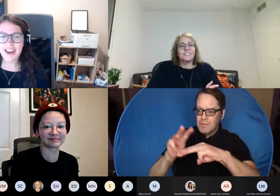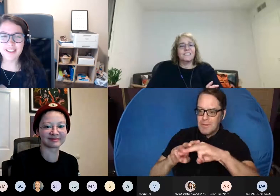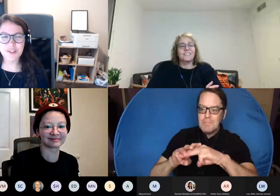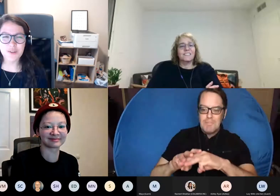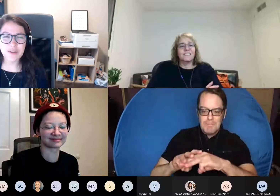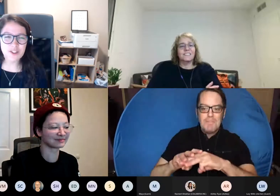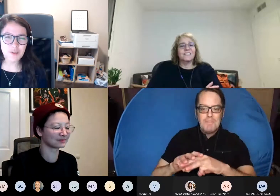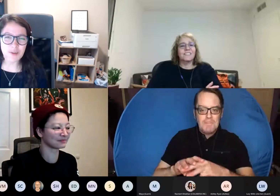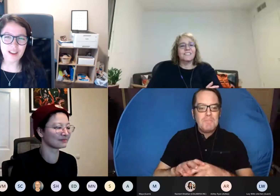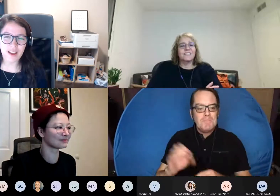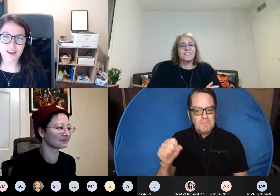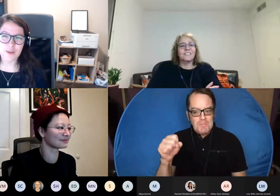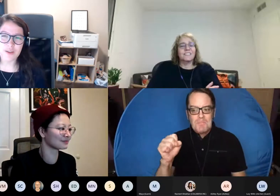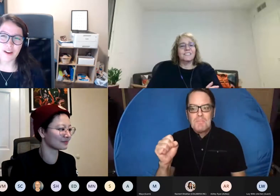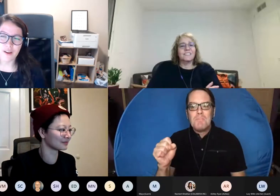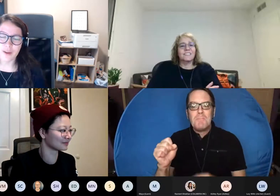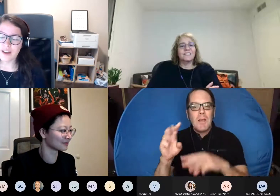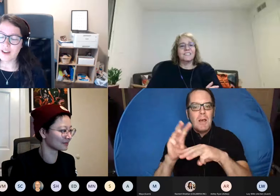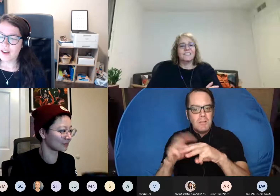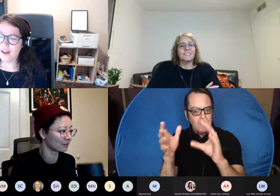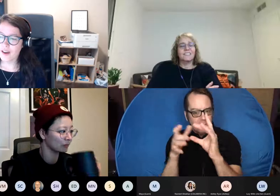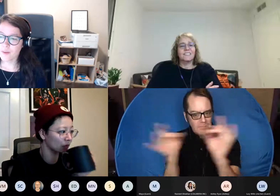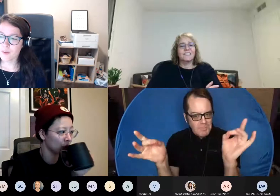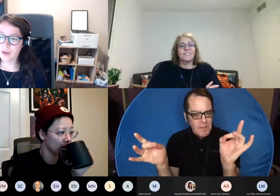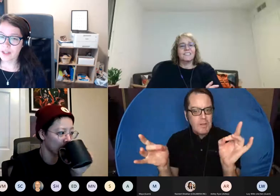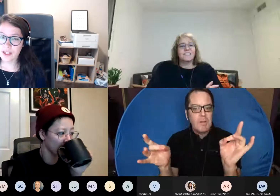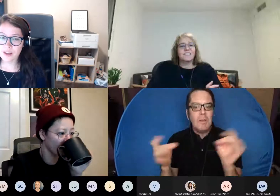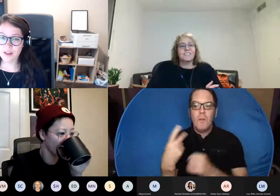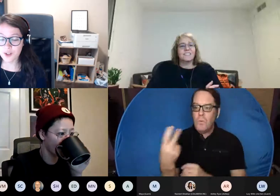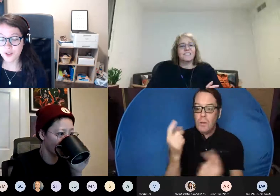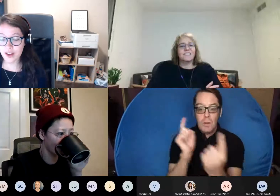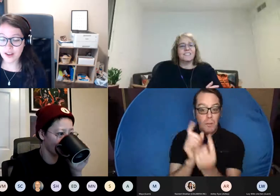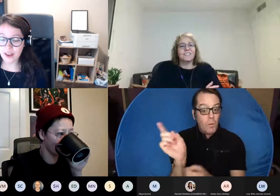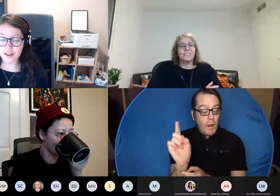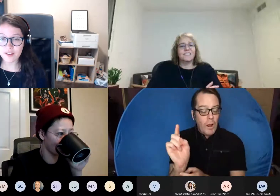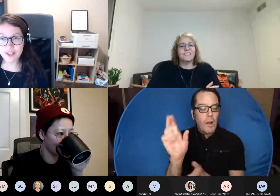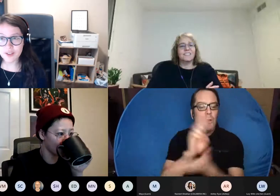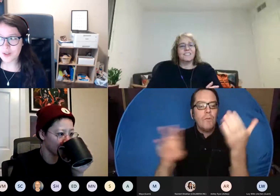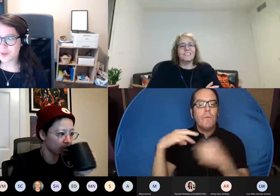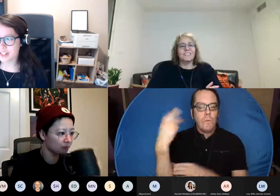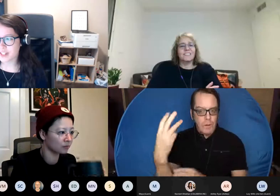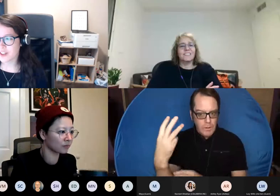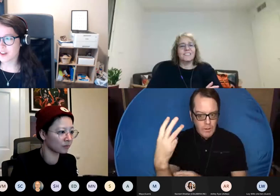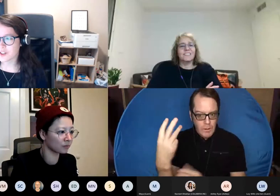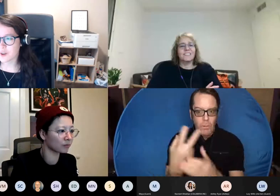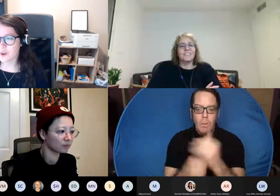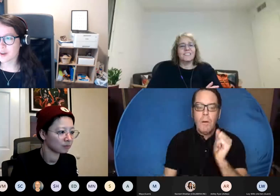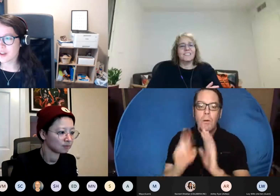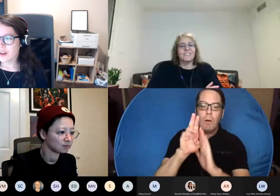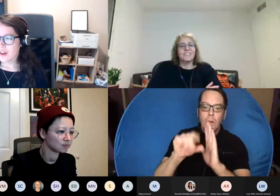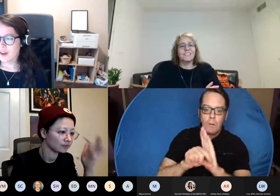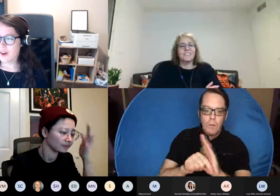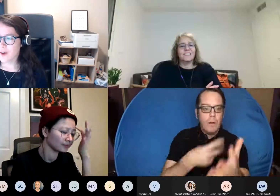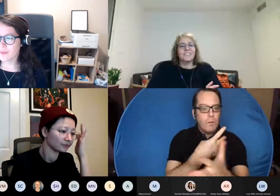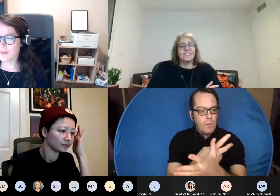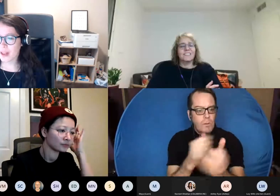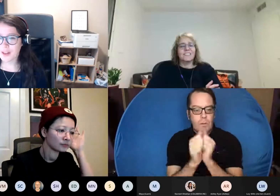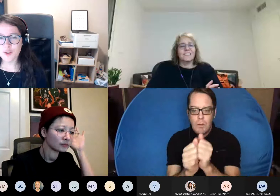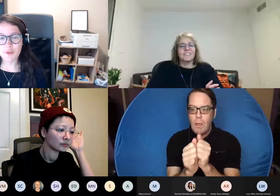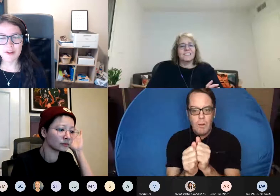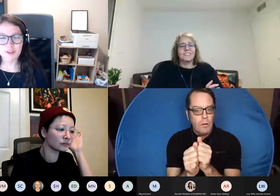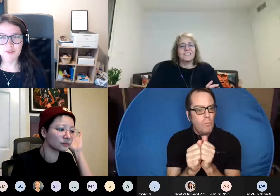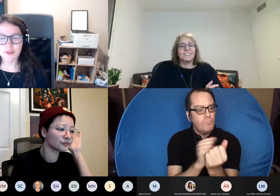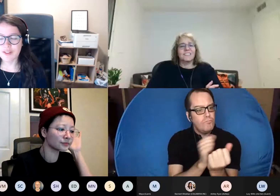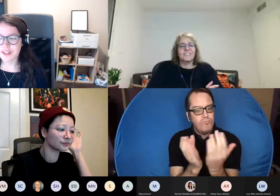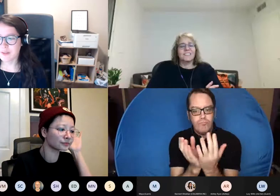yeah, as Sophie mentioned, we met at UW. We did undergrad and graduate school together. So